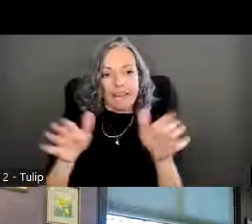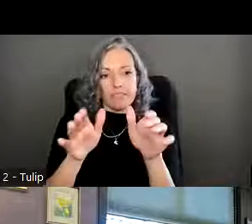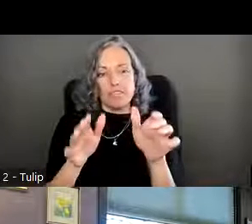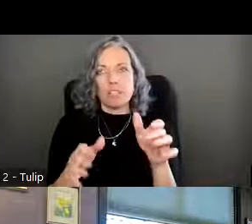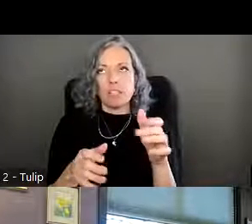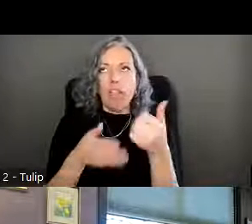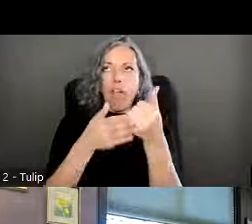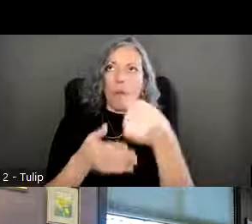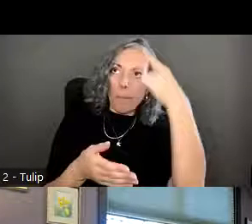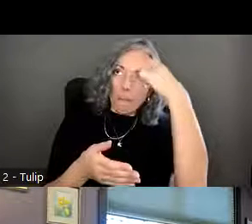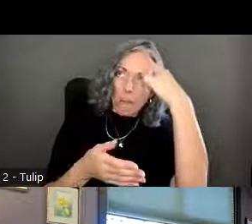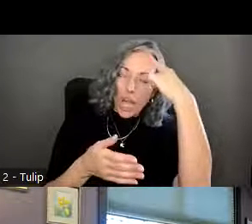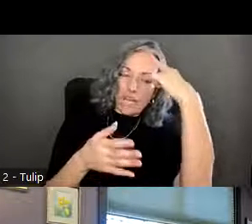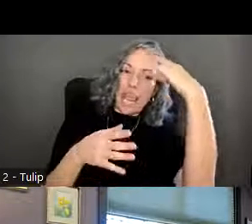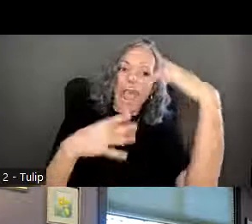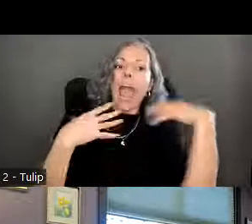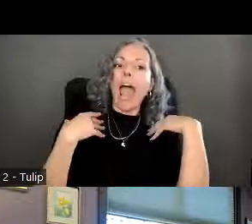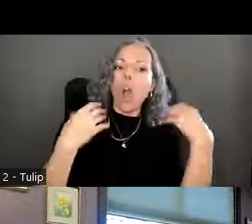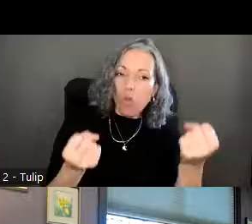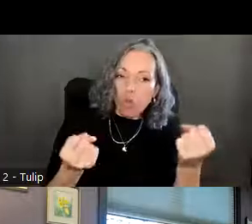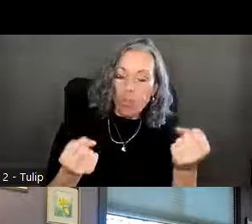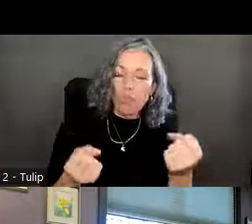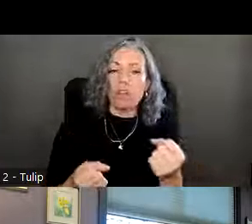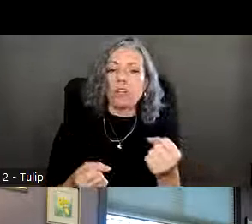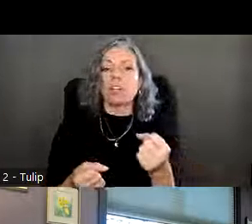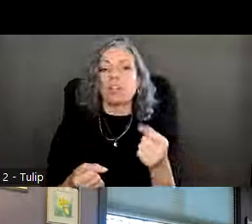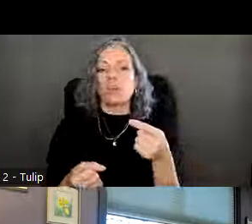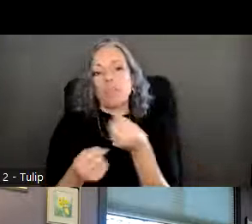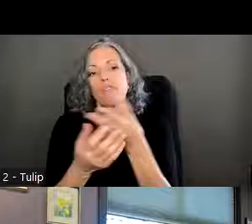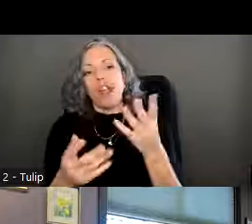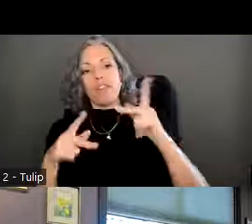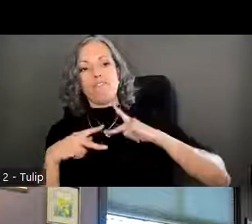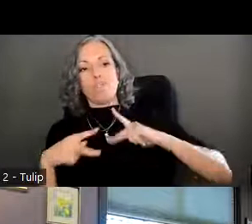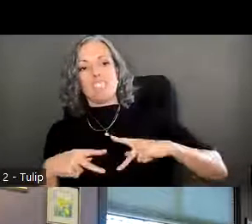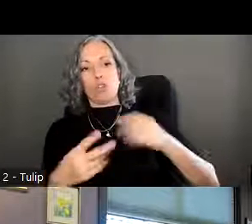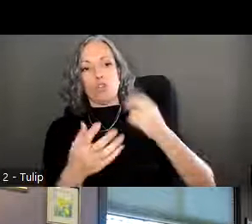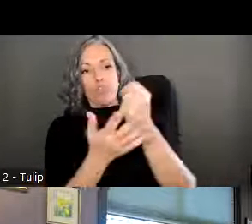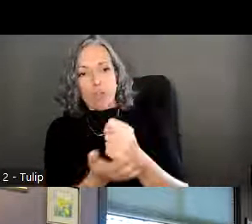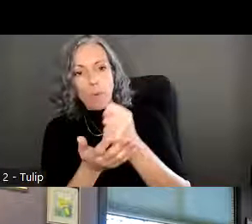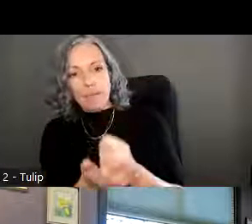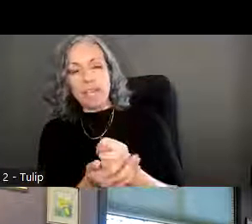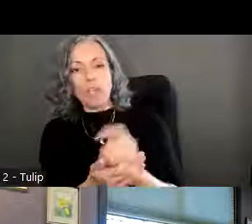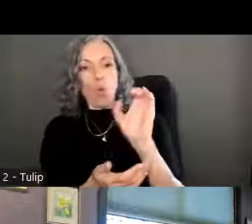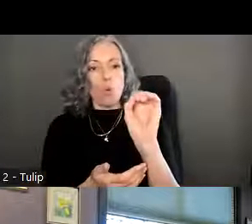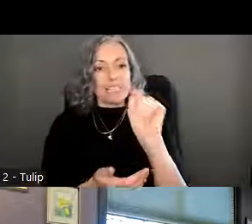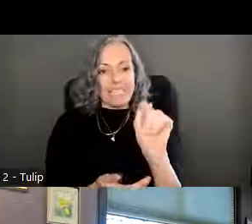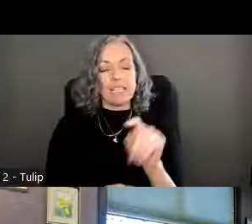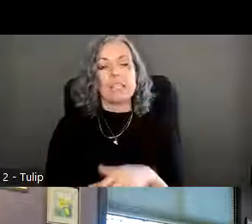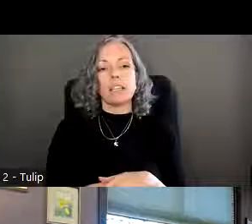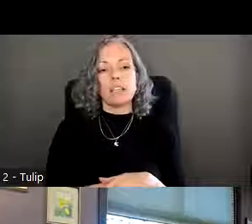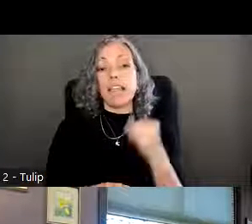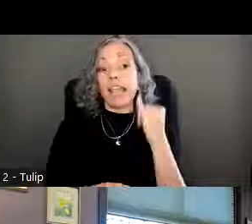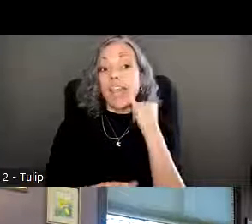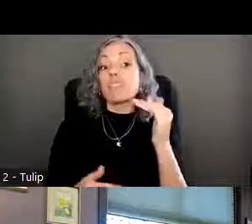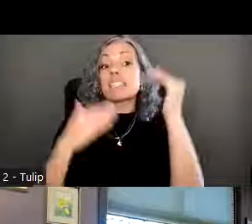health principles. If you're an adult day health center, then we provide physical therapy and occupational therapy. And if it's an adult